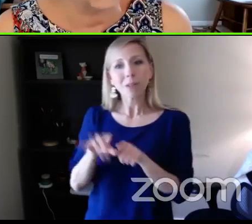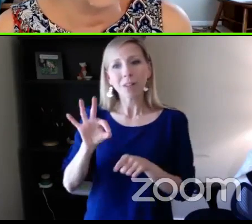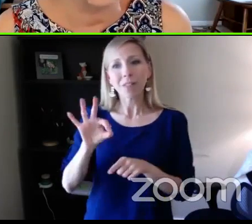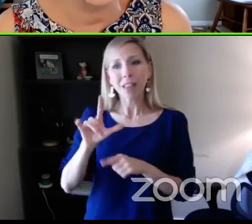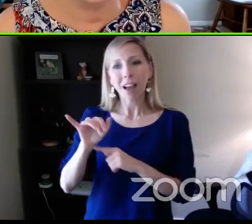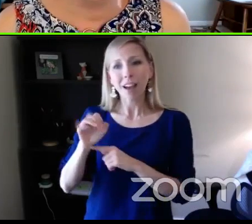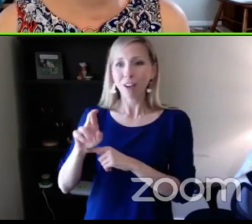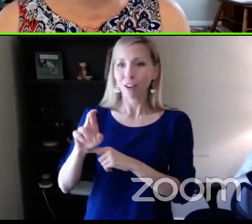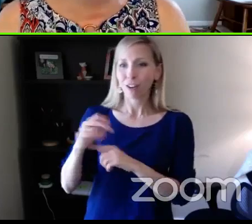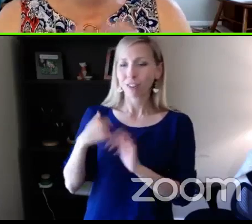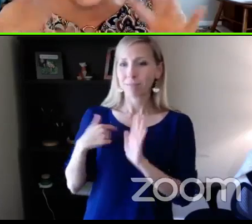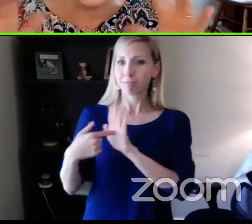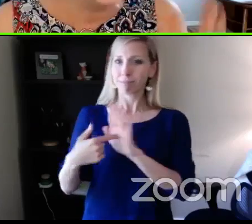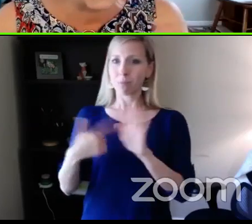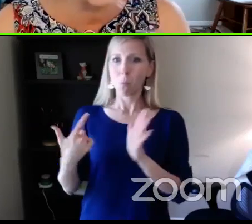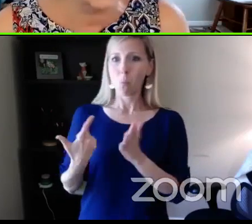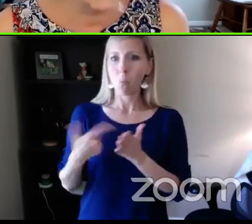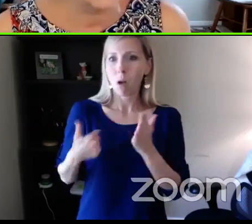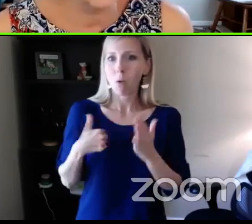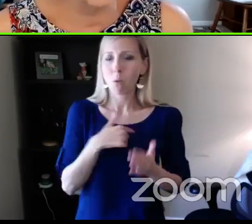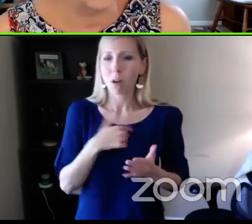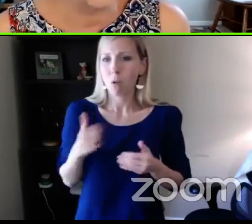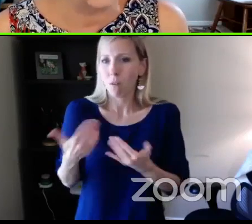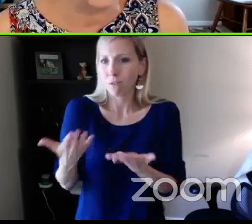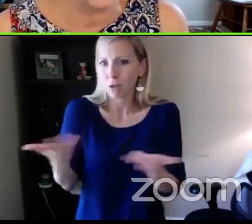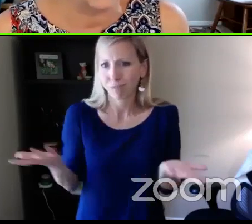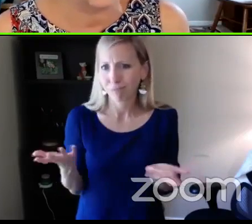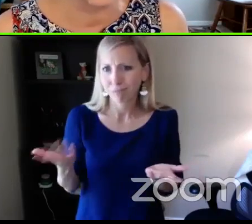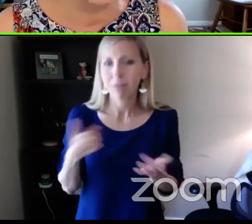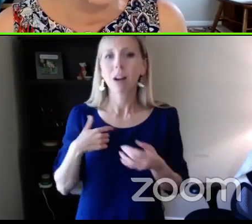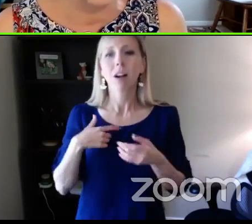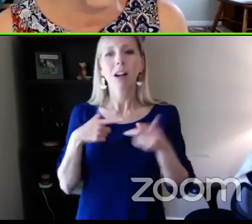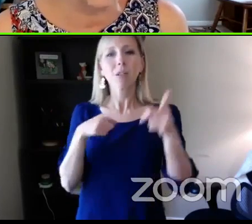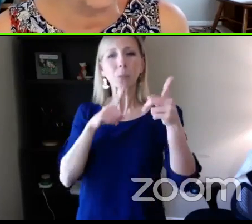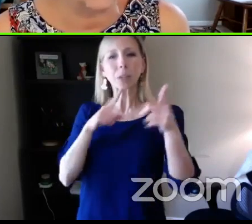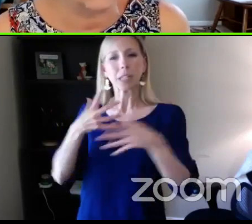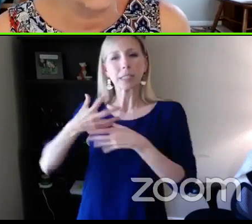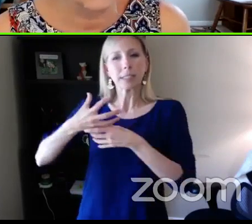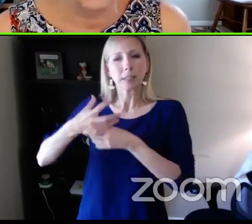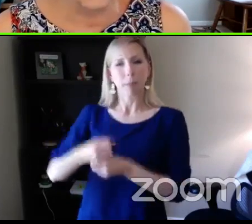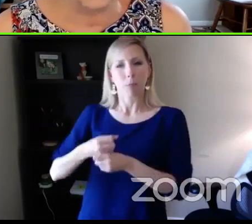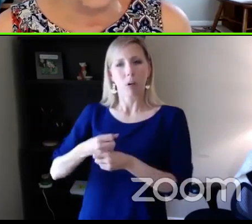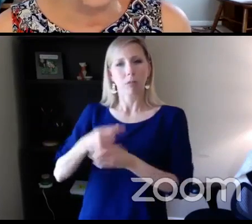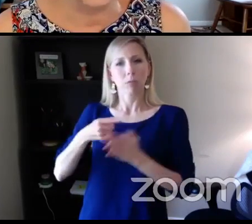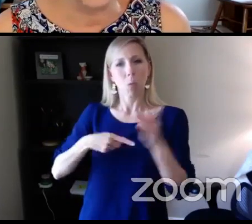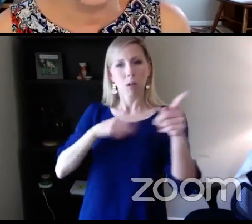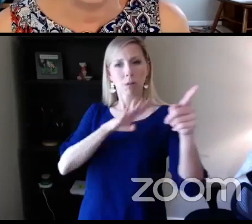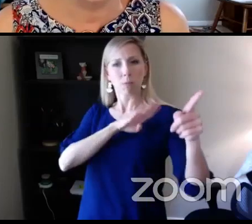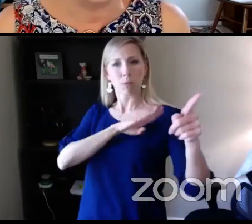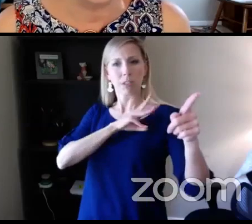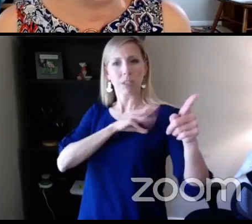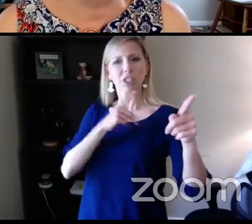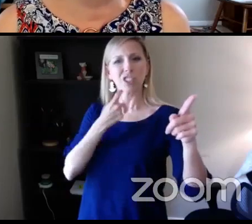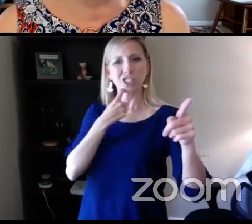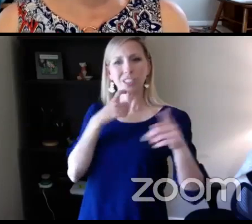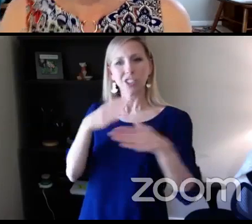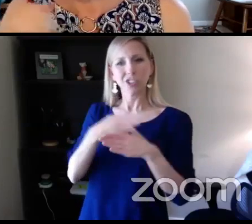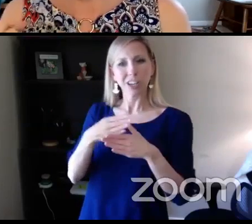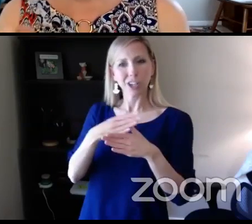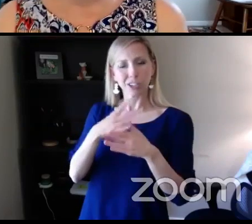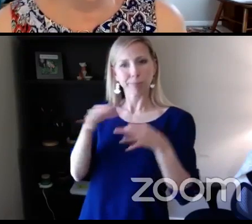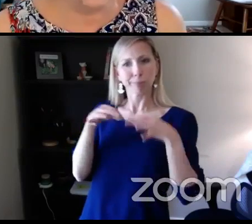things we offer, encapsulates what Brenda has shared with us. Mm-hmm. And hopefully that'll be a